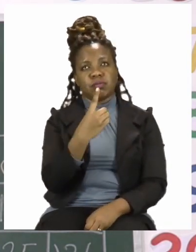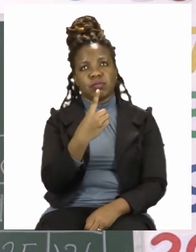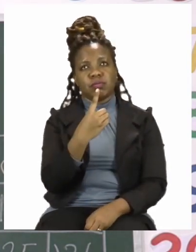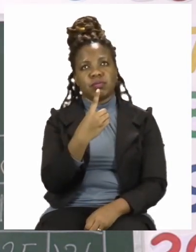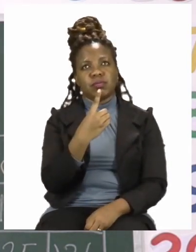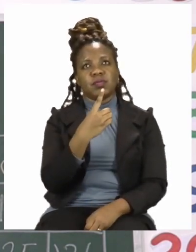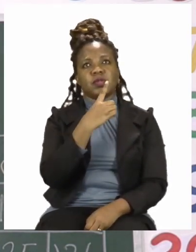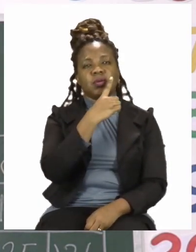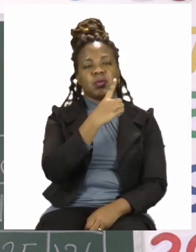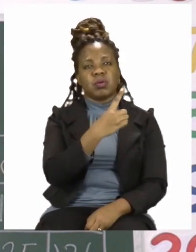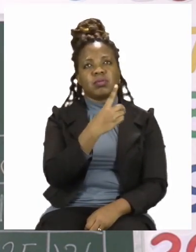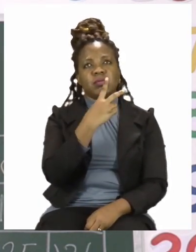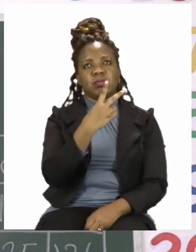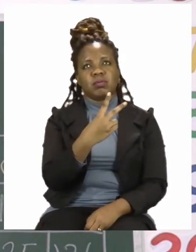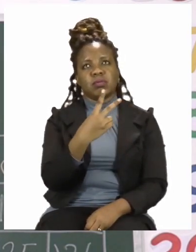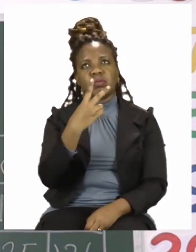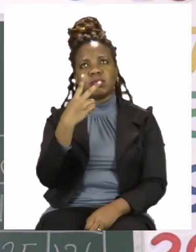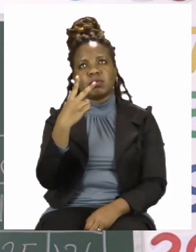121,